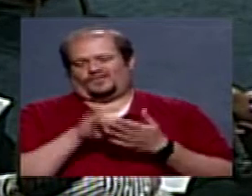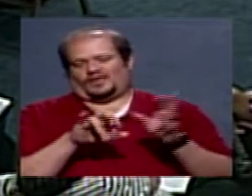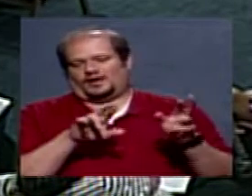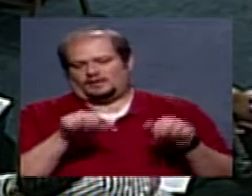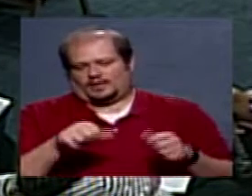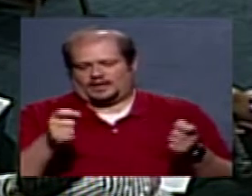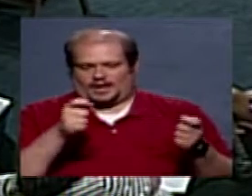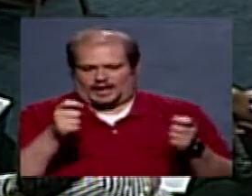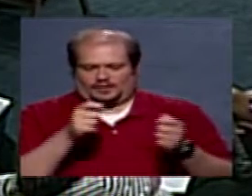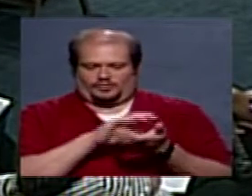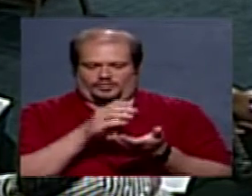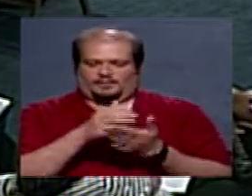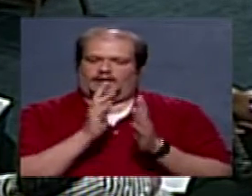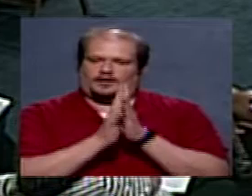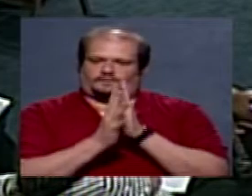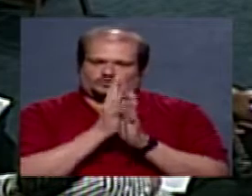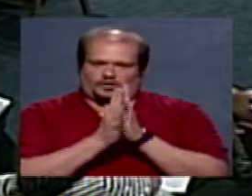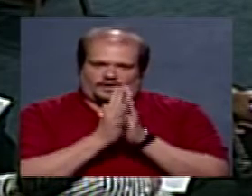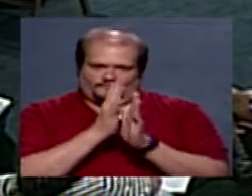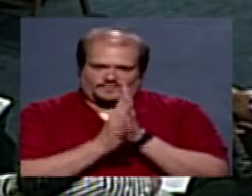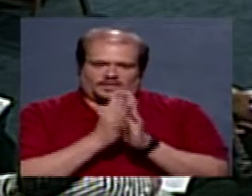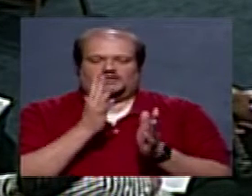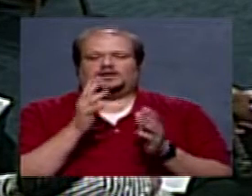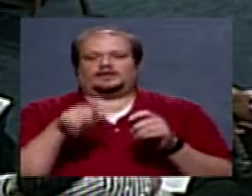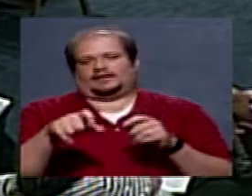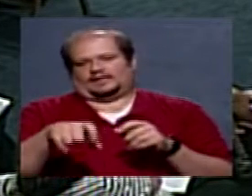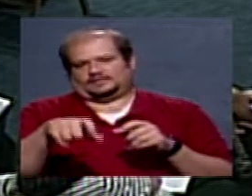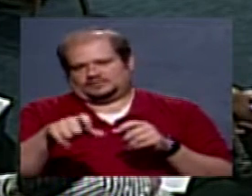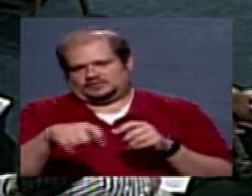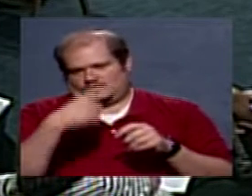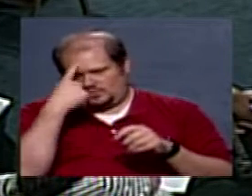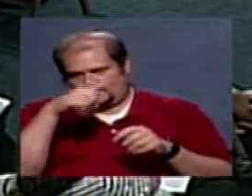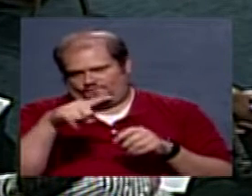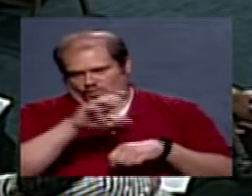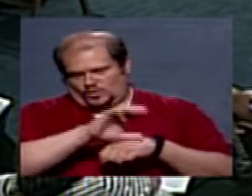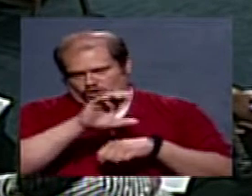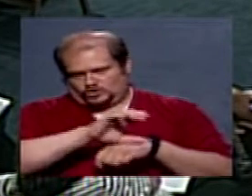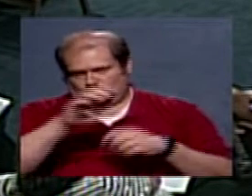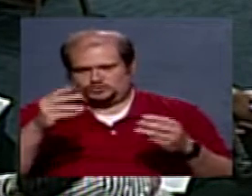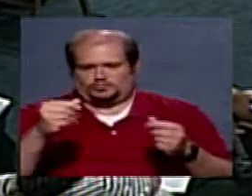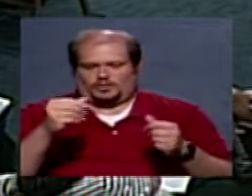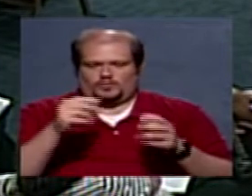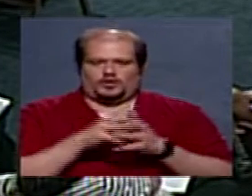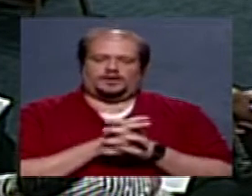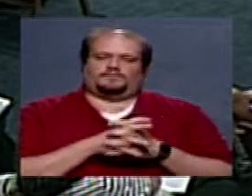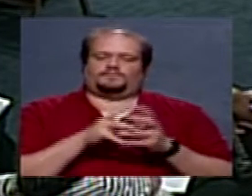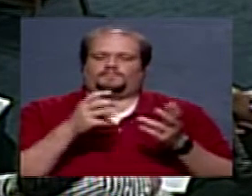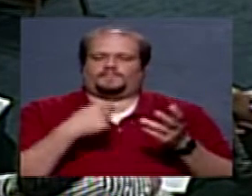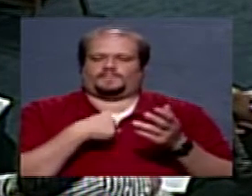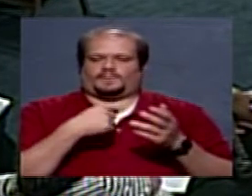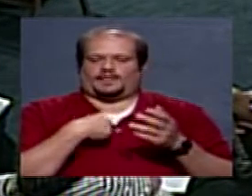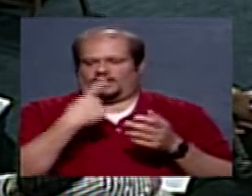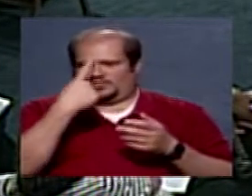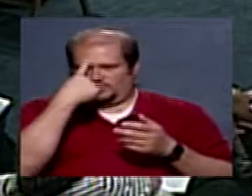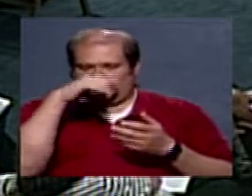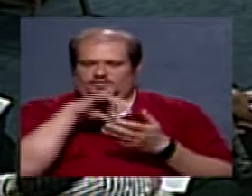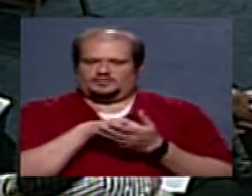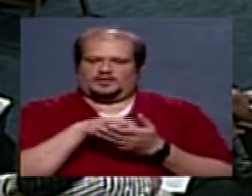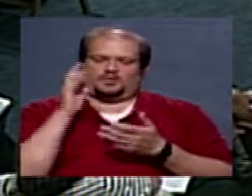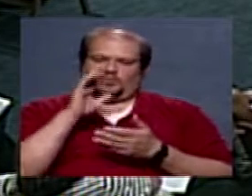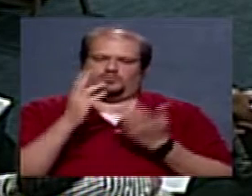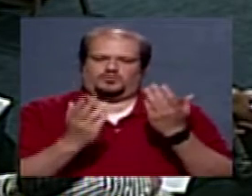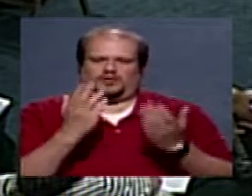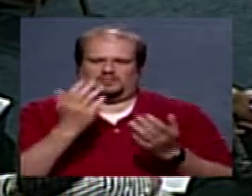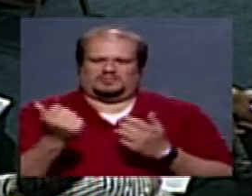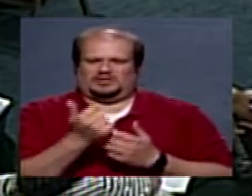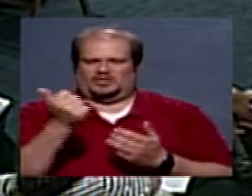to handle the amount of traffic necessary for a church property. And I think there are probably